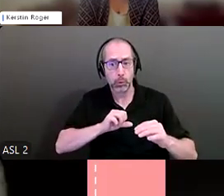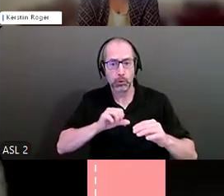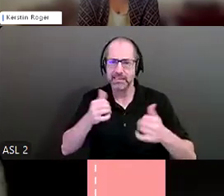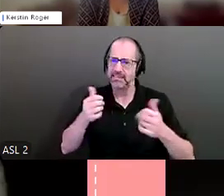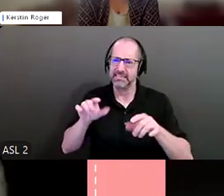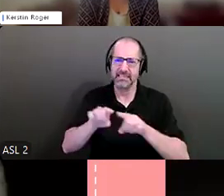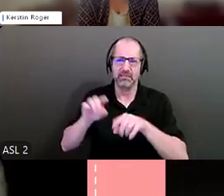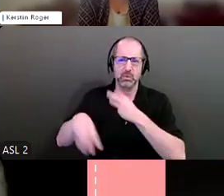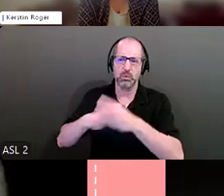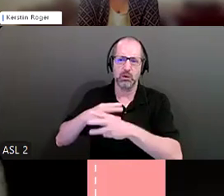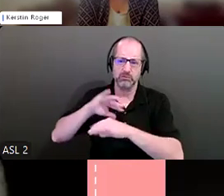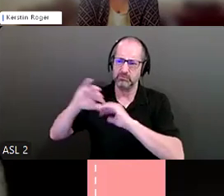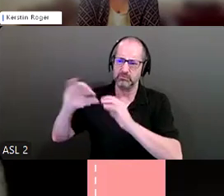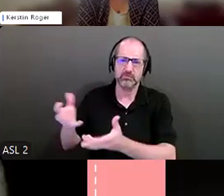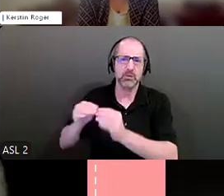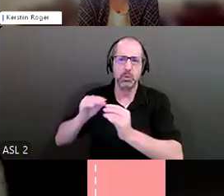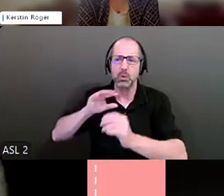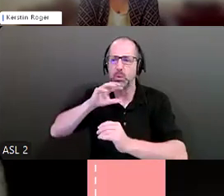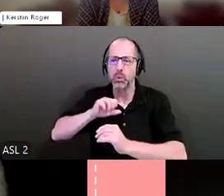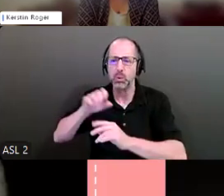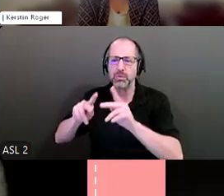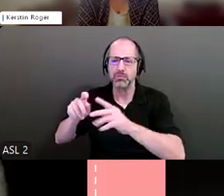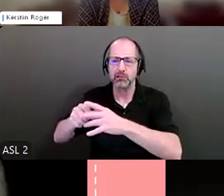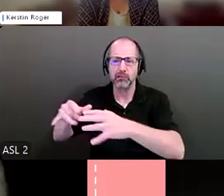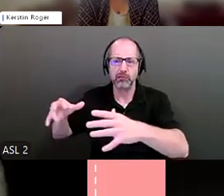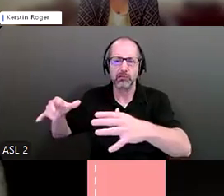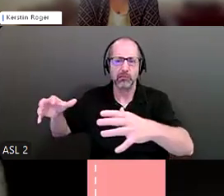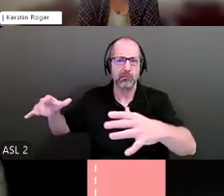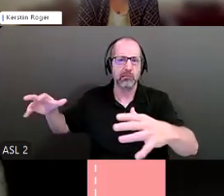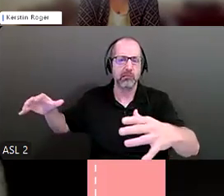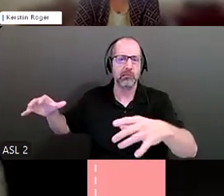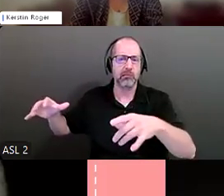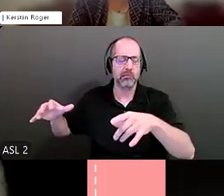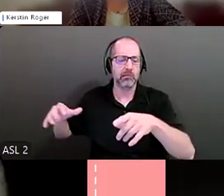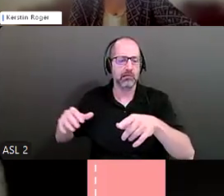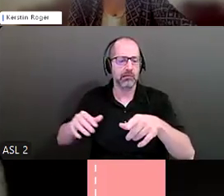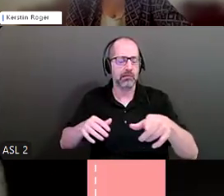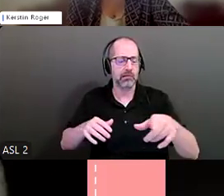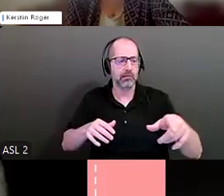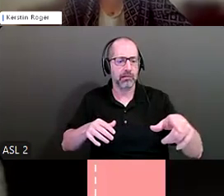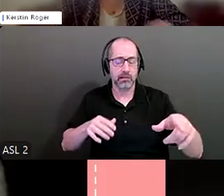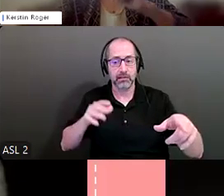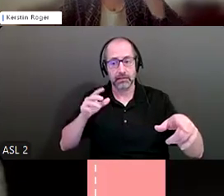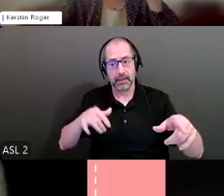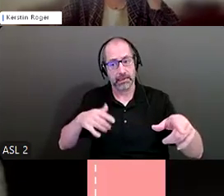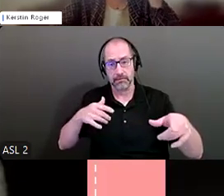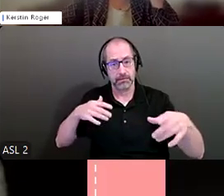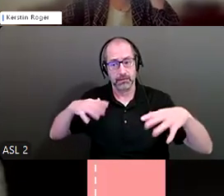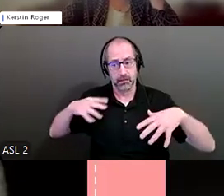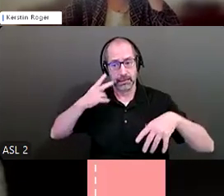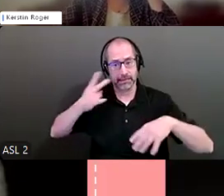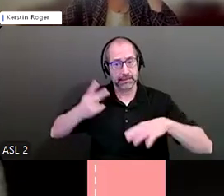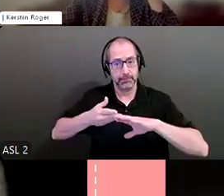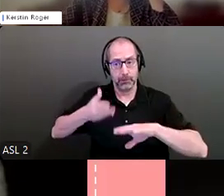globally. And this is really unprecedented, and it's expected